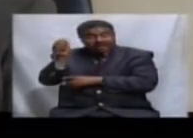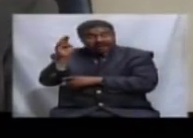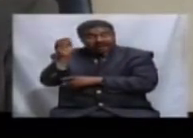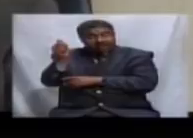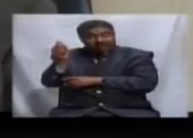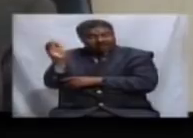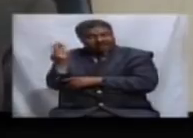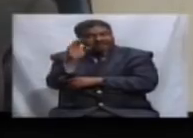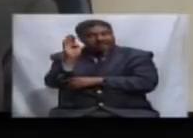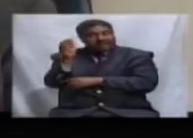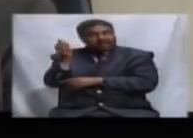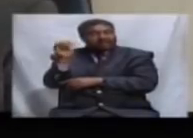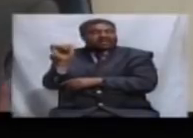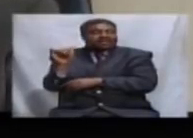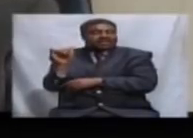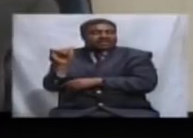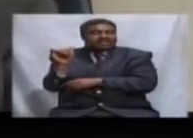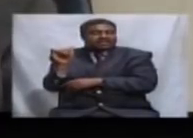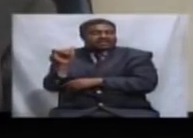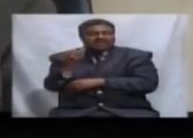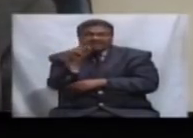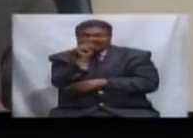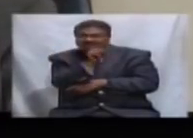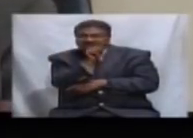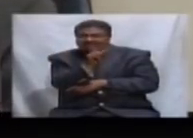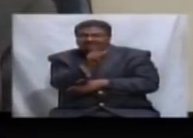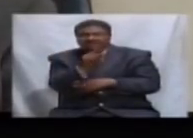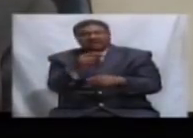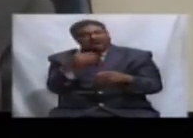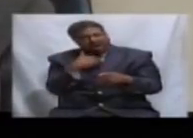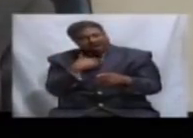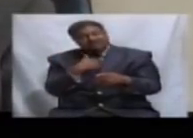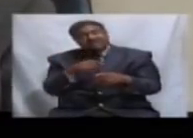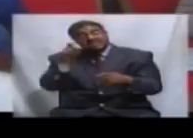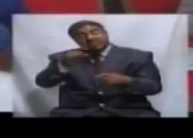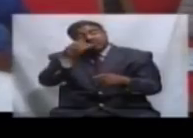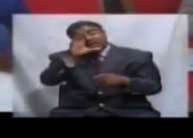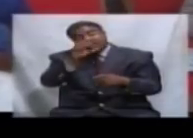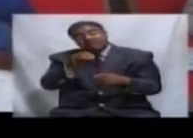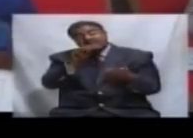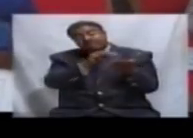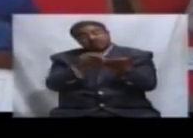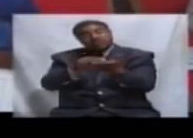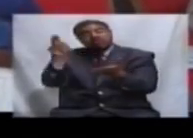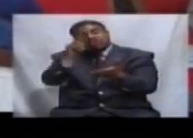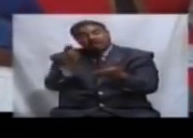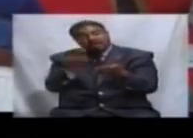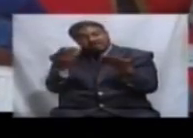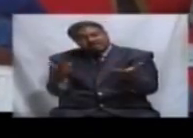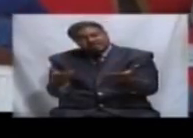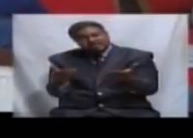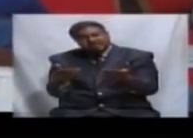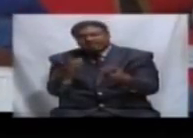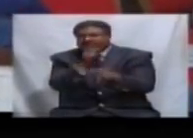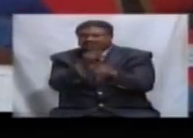look at what is obtaining at Kasaba Bay, off the cuff, I'll tell you that you need about $150 million to come up with an airstrip, come up with basic